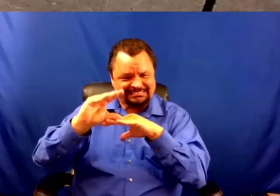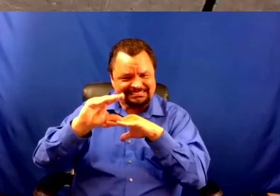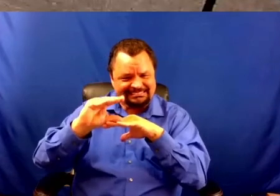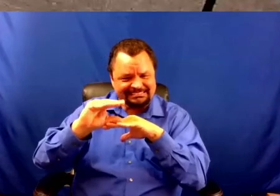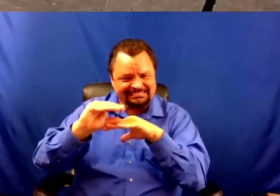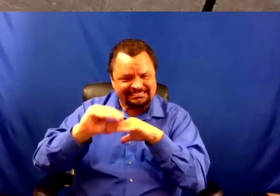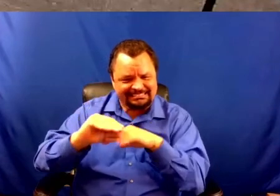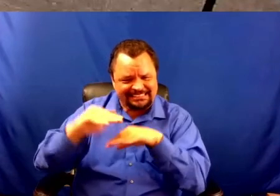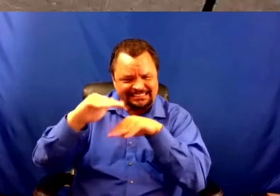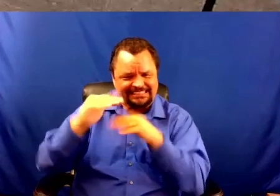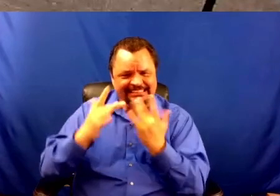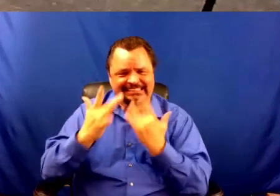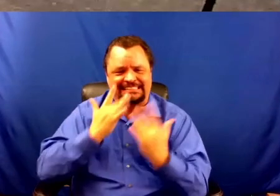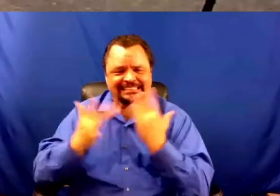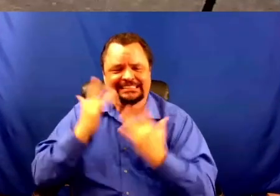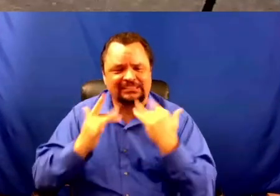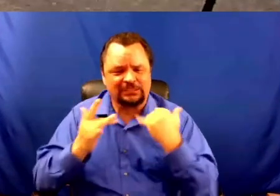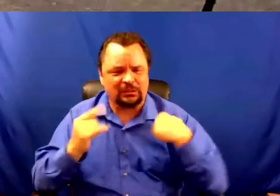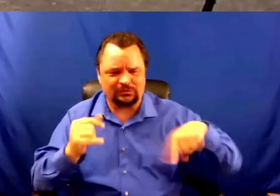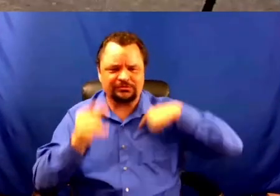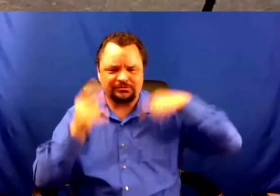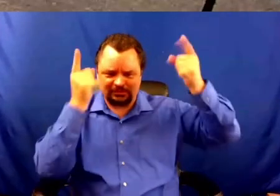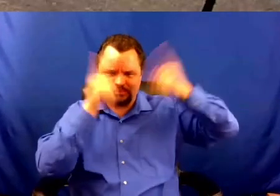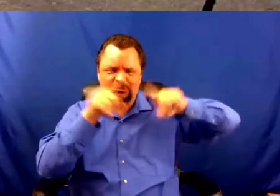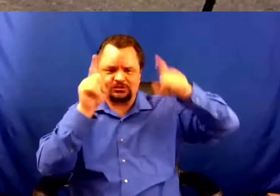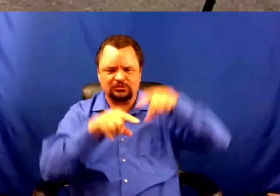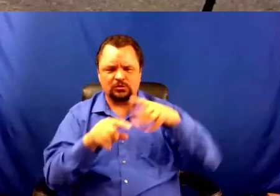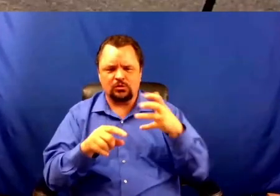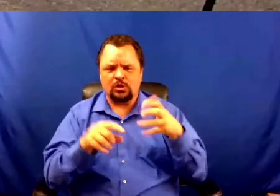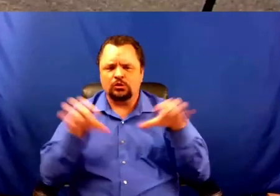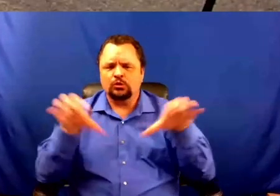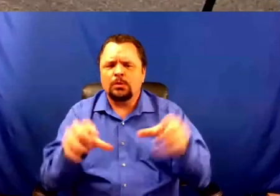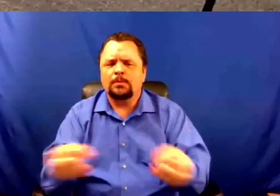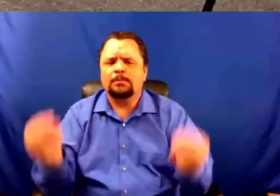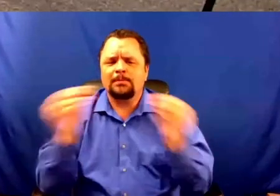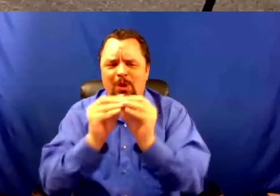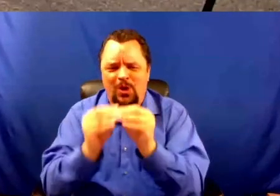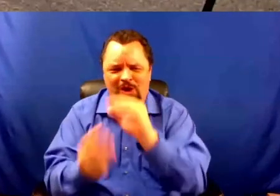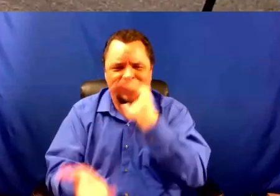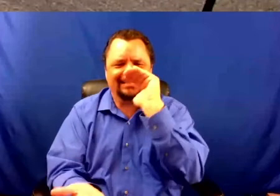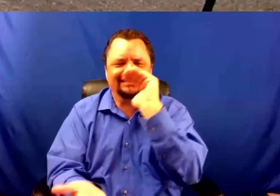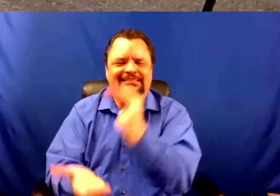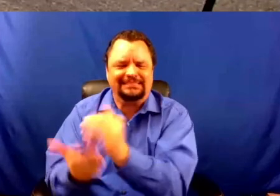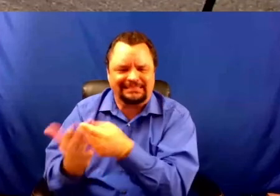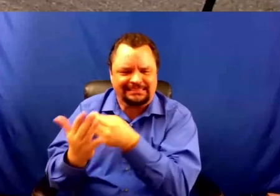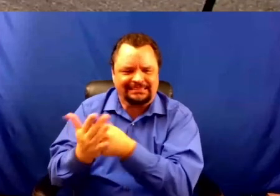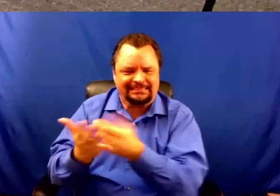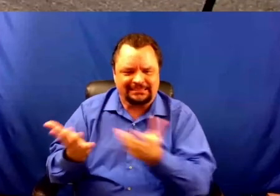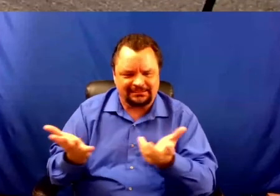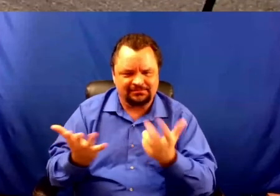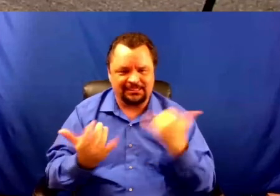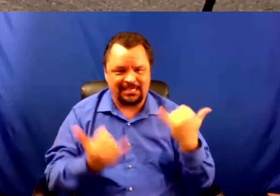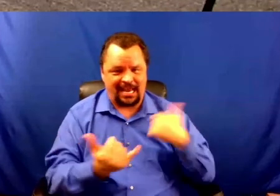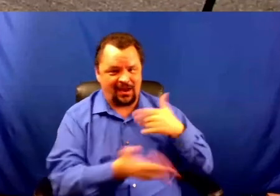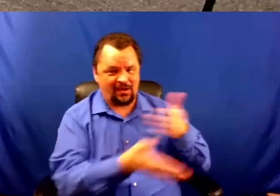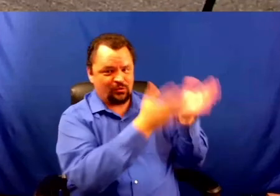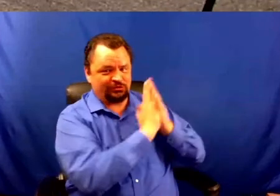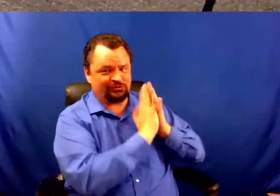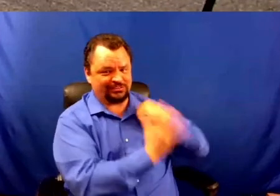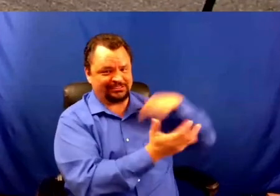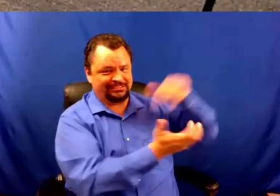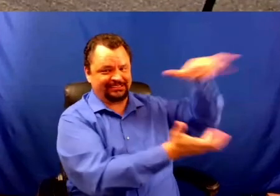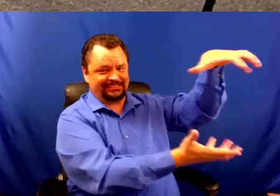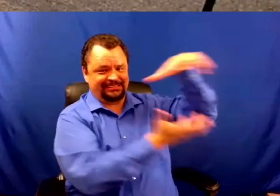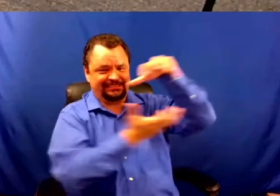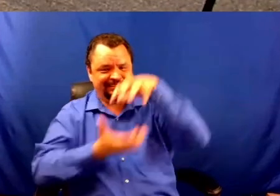we're always doing more with less, but I would also say too that we do a lot with what we're given. We're their first accredited health department and this is a really